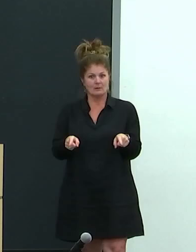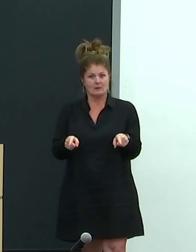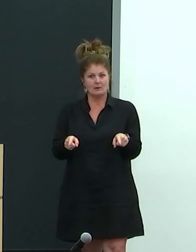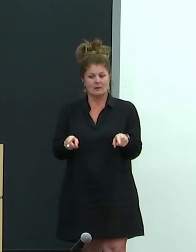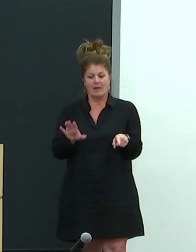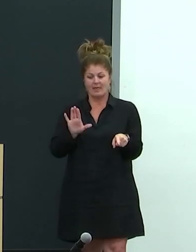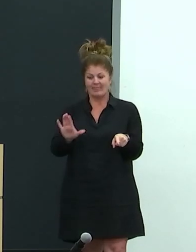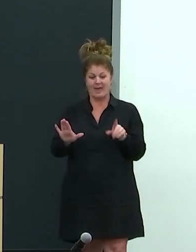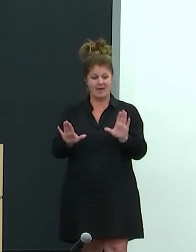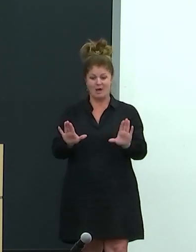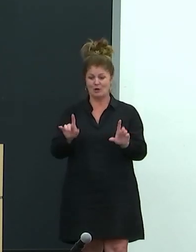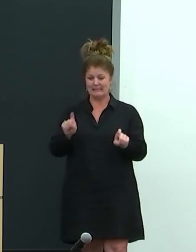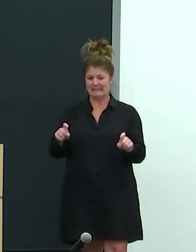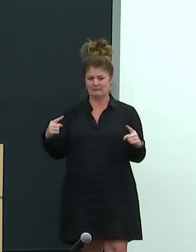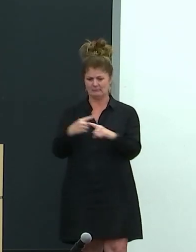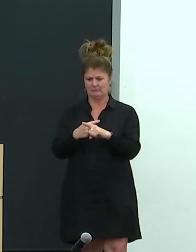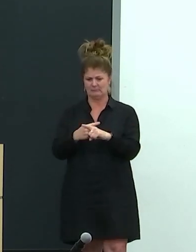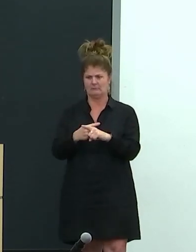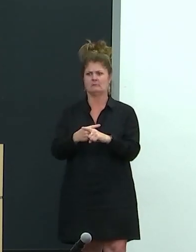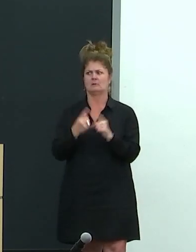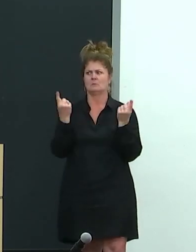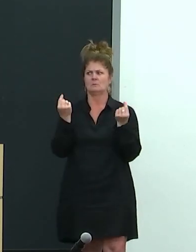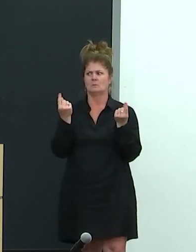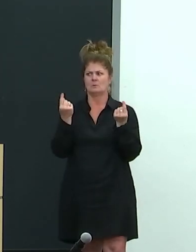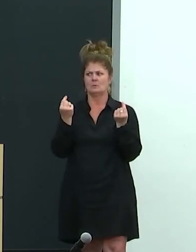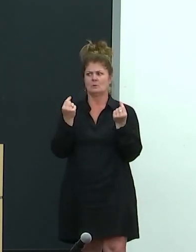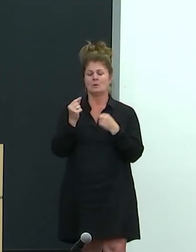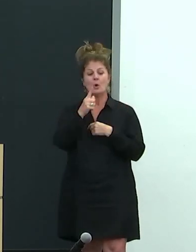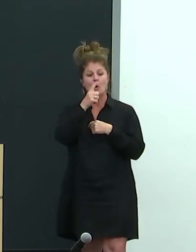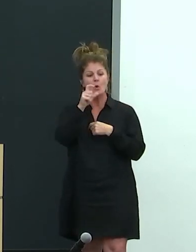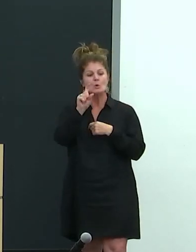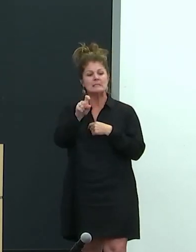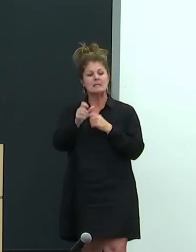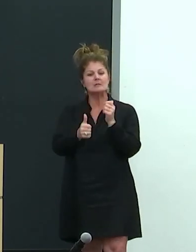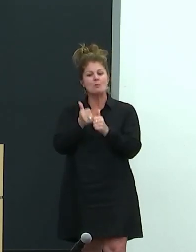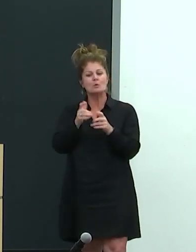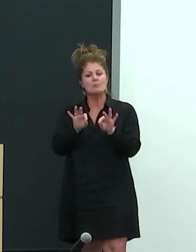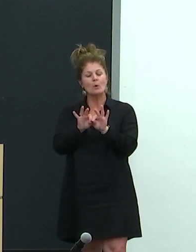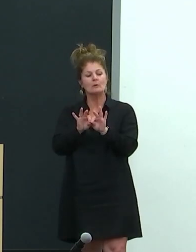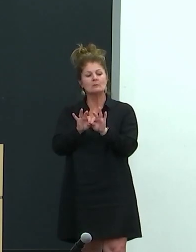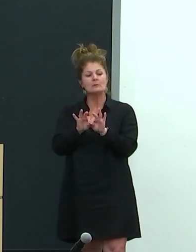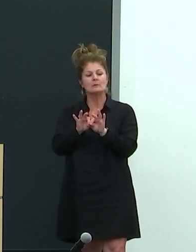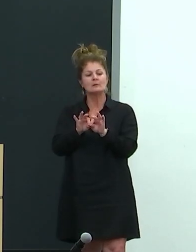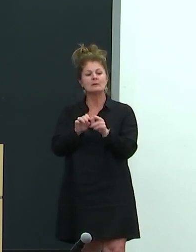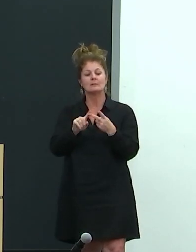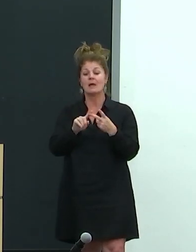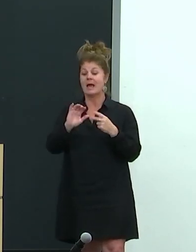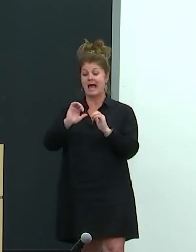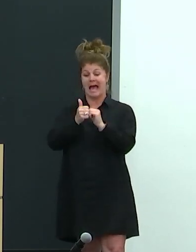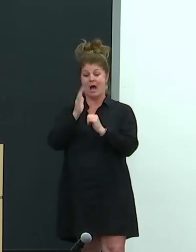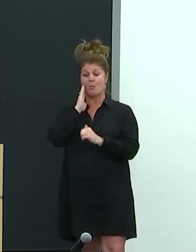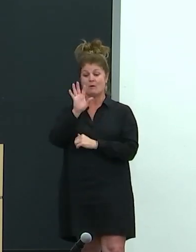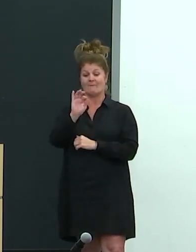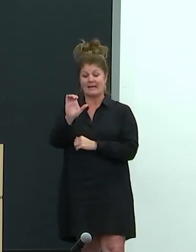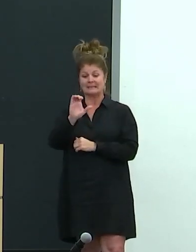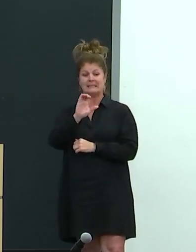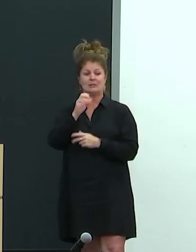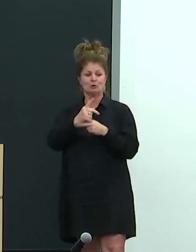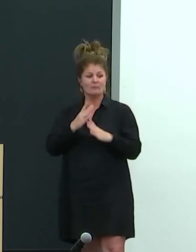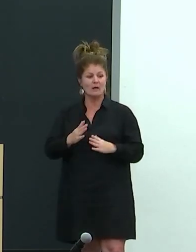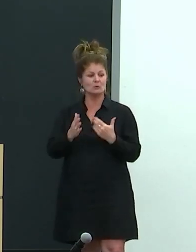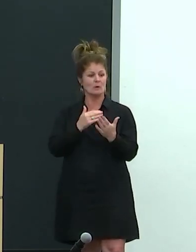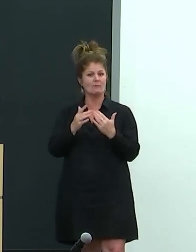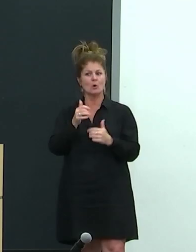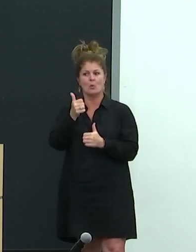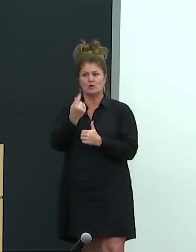one another? Whose needs are more important, and how do faculty or supervisors determine which needs to accommodate